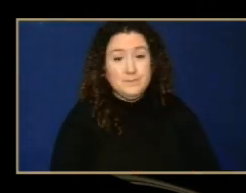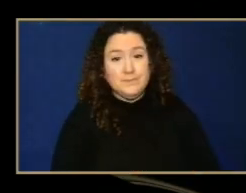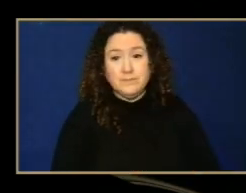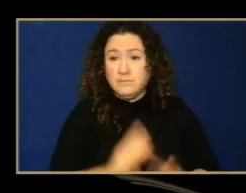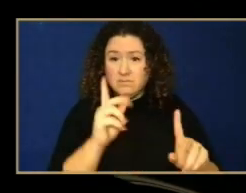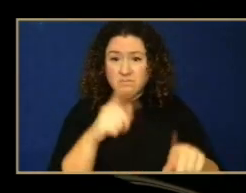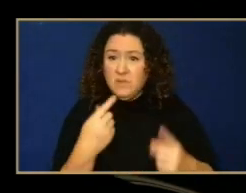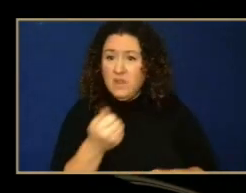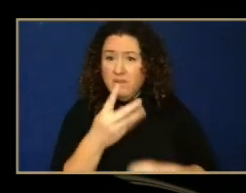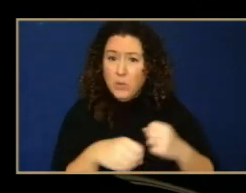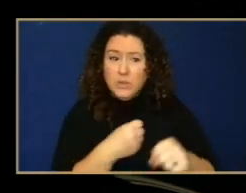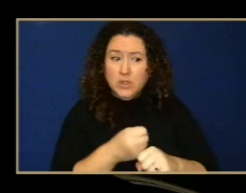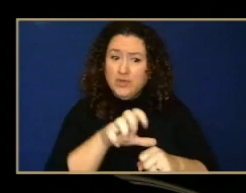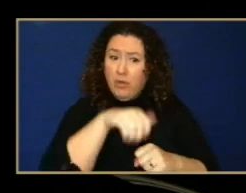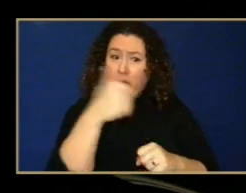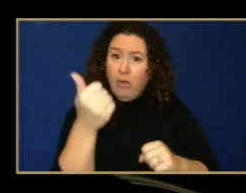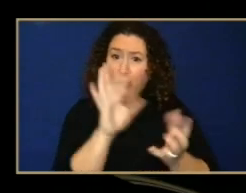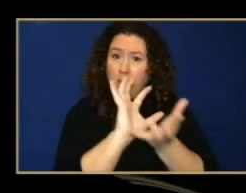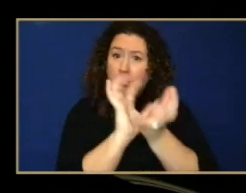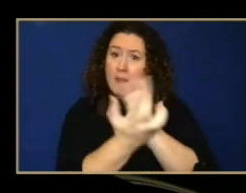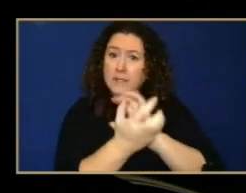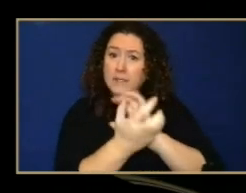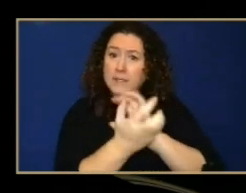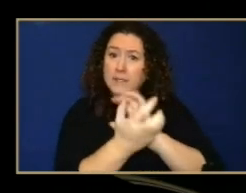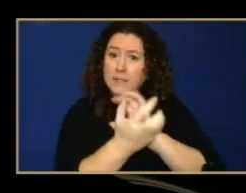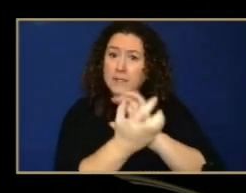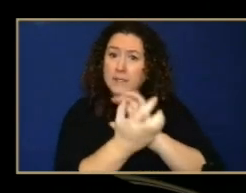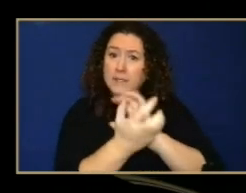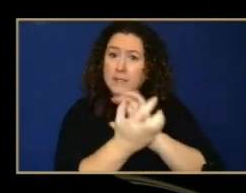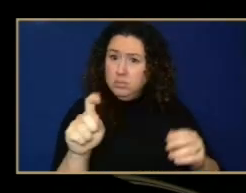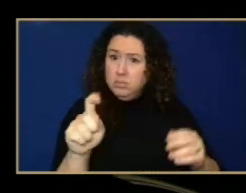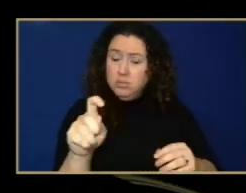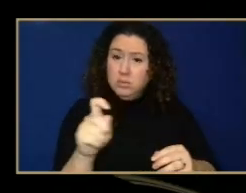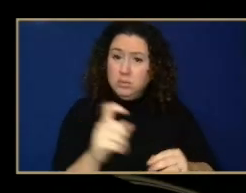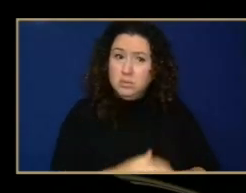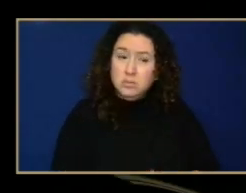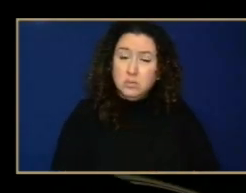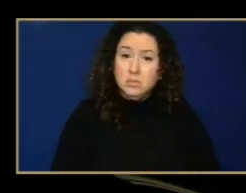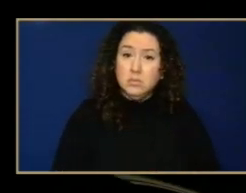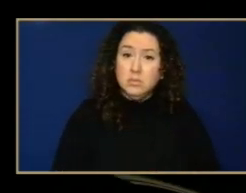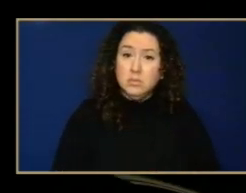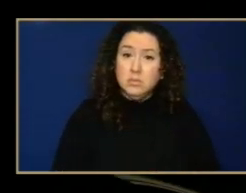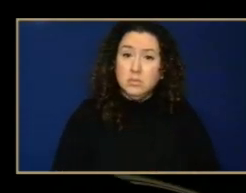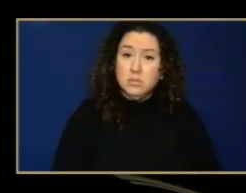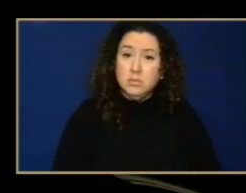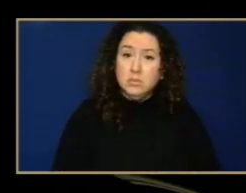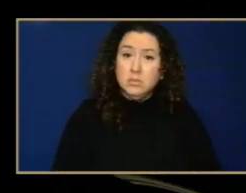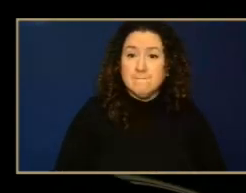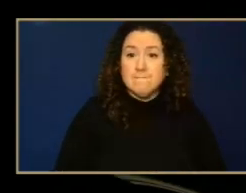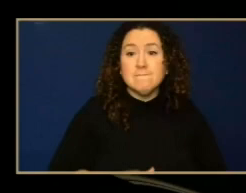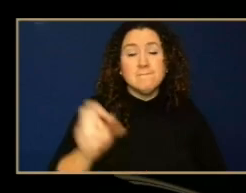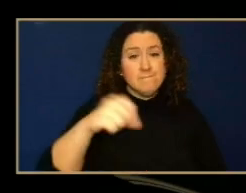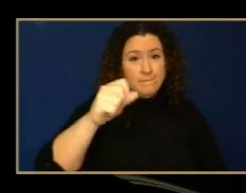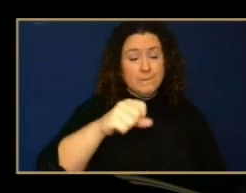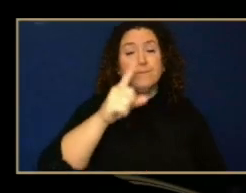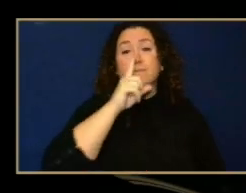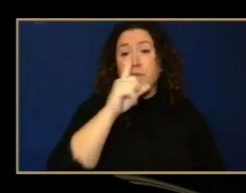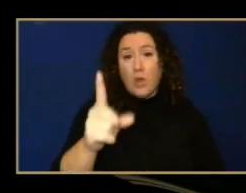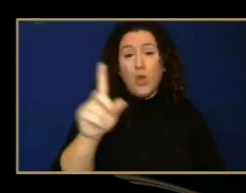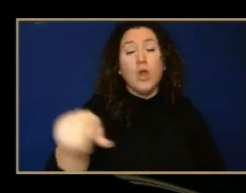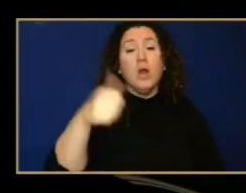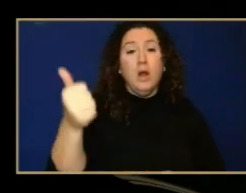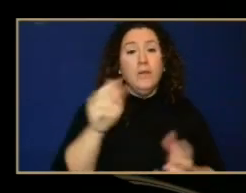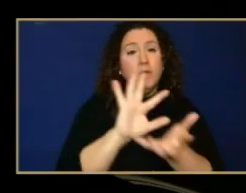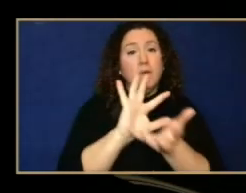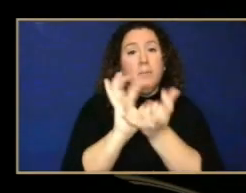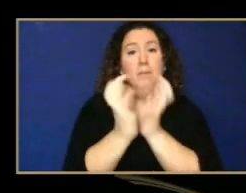years that people could have been able to see? Yeah, well, there certainly are other planetary conjunctions. Mercury and Venus are the